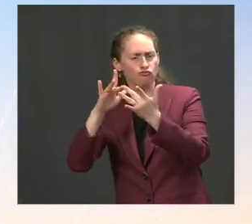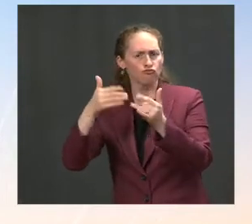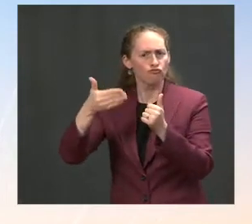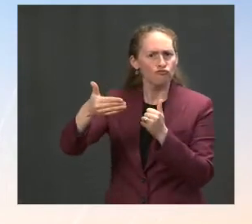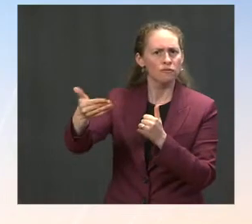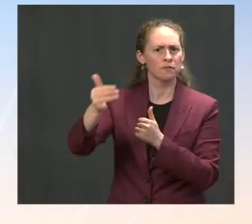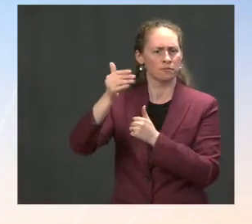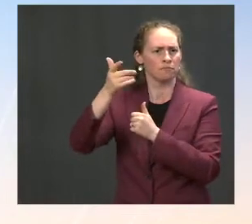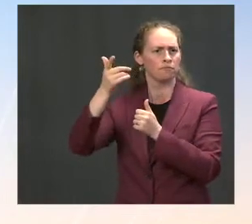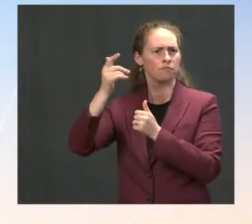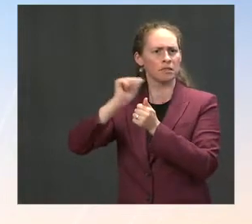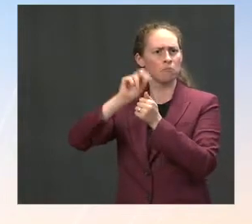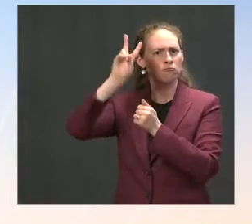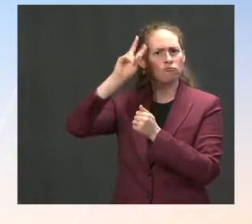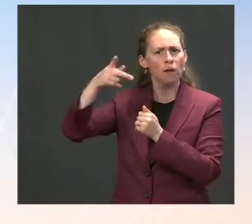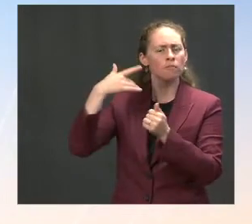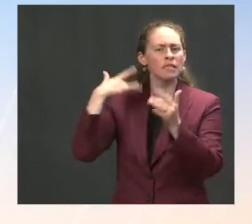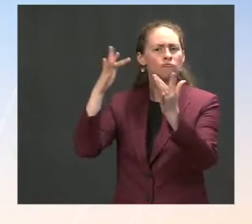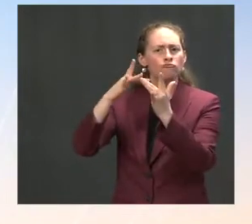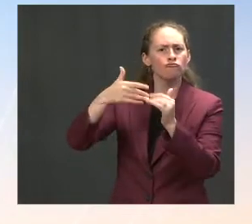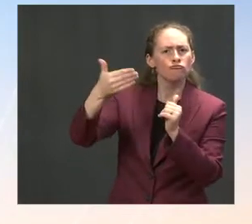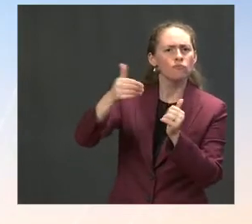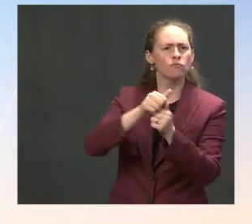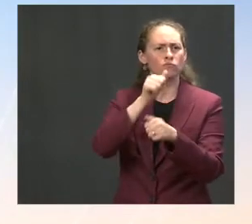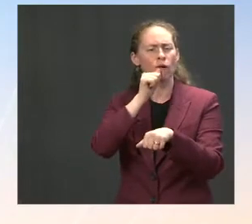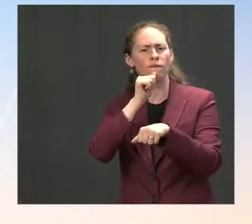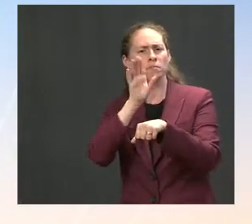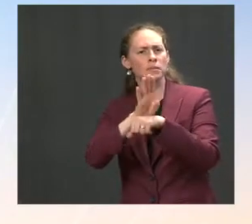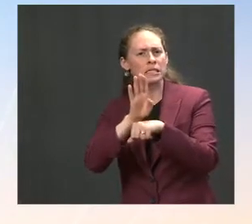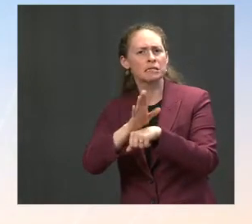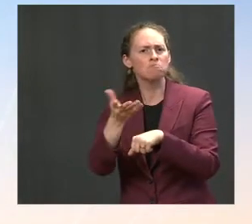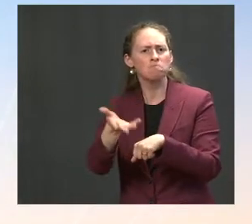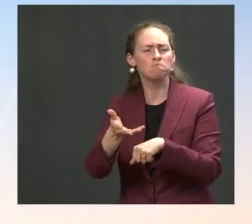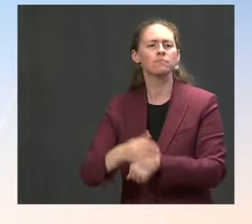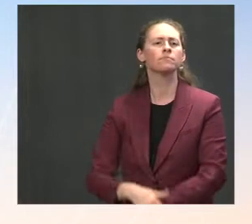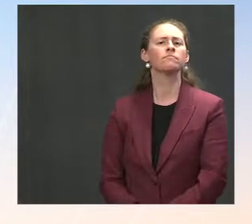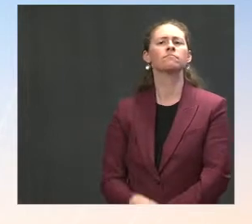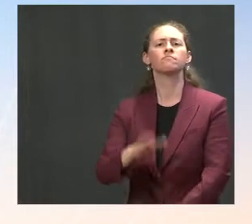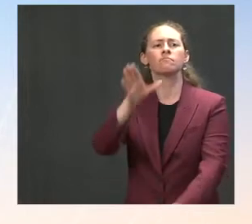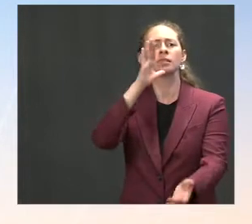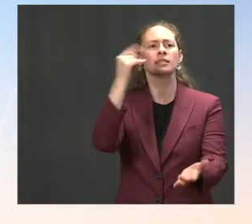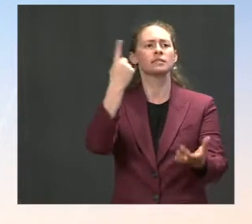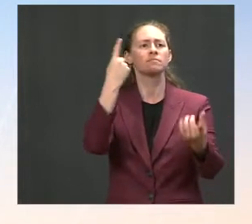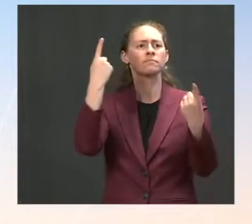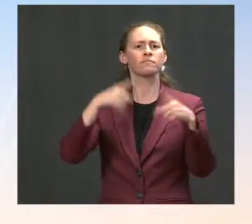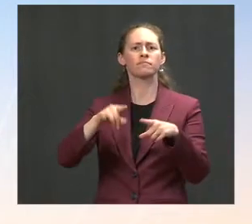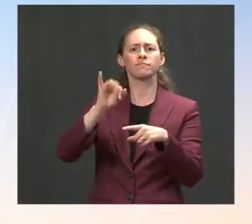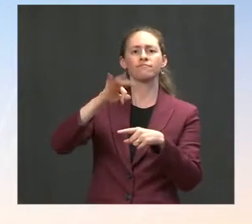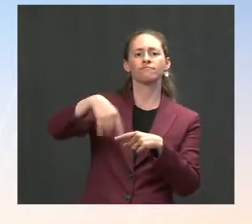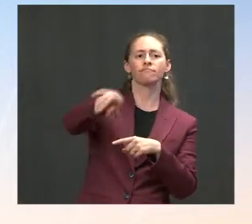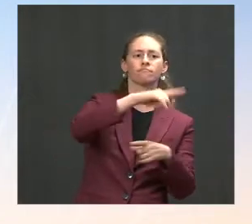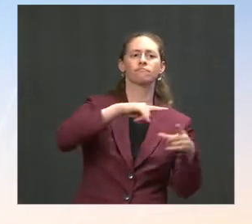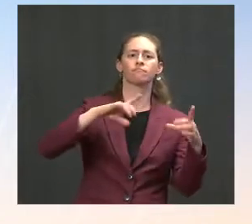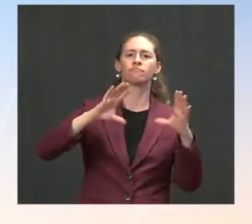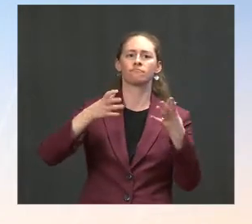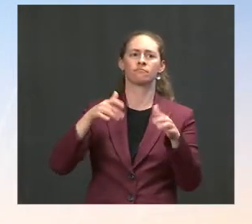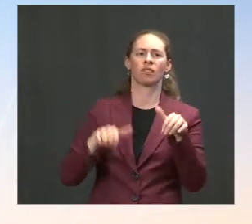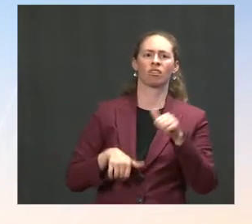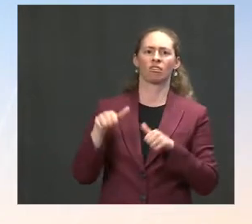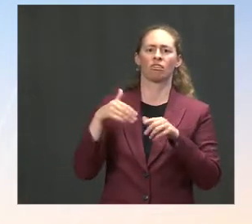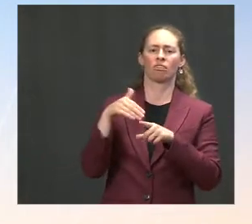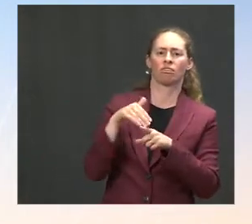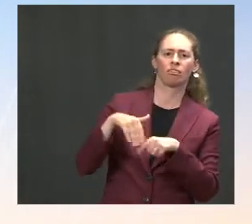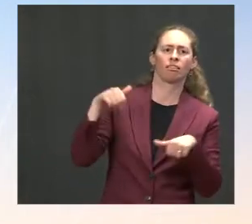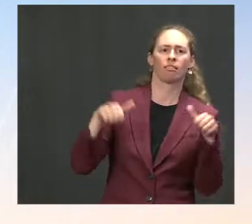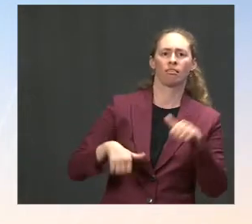to private corporations. If a corner is to be turned here on the hesitancy, is there anything that he believes that he personally can